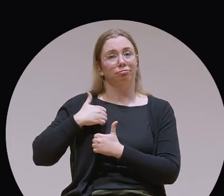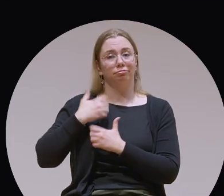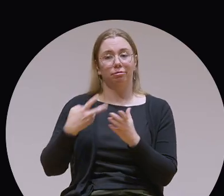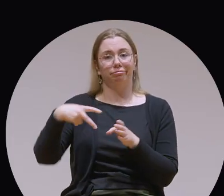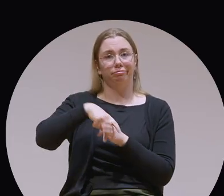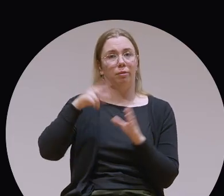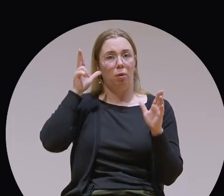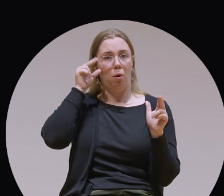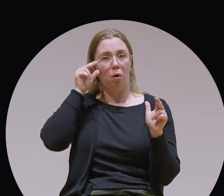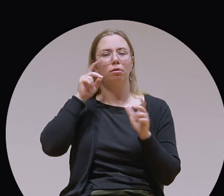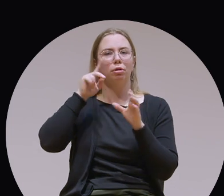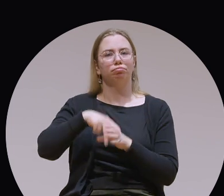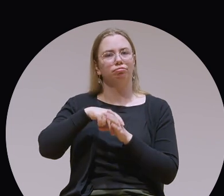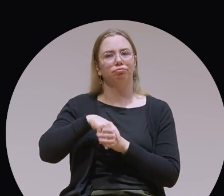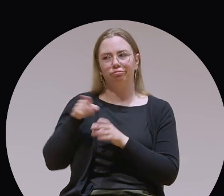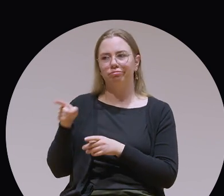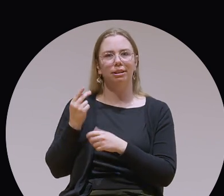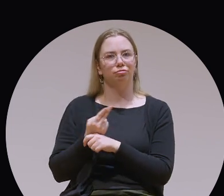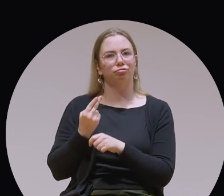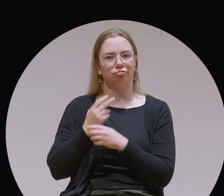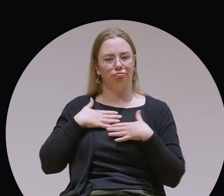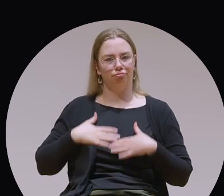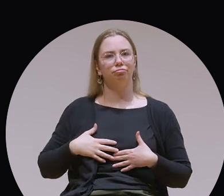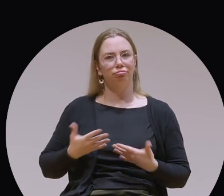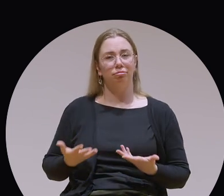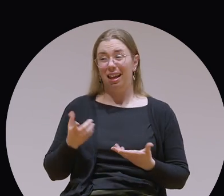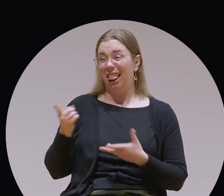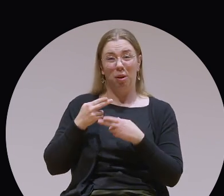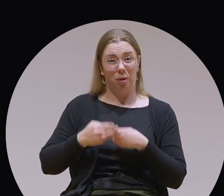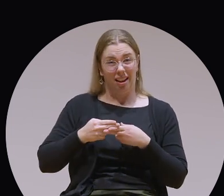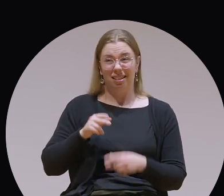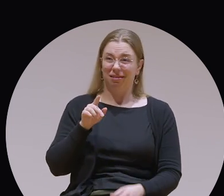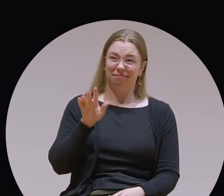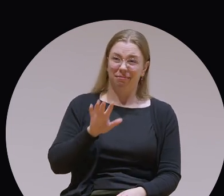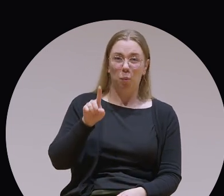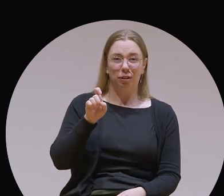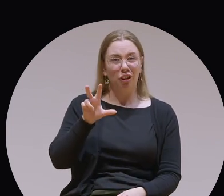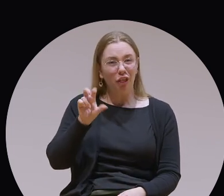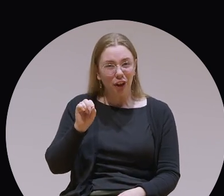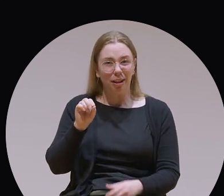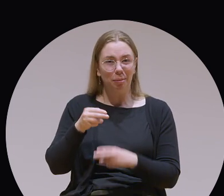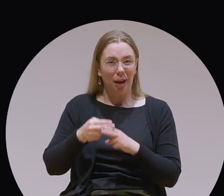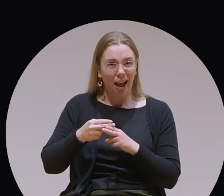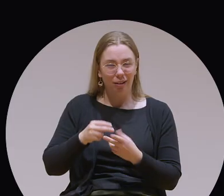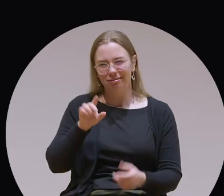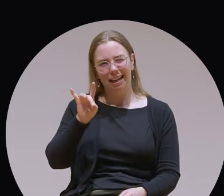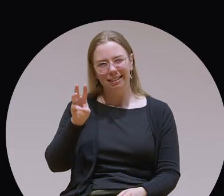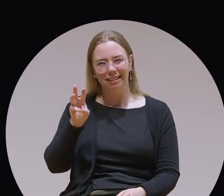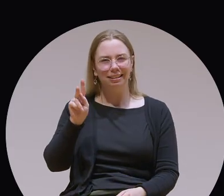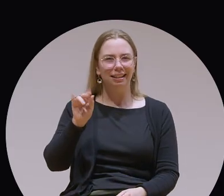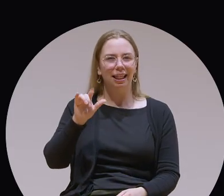and it weighs 86 kilos, which must be, 130 pounds, incredibly heavy.